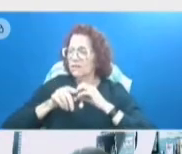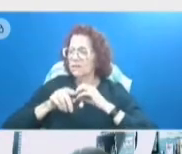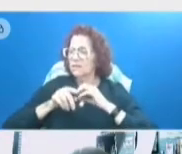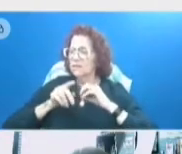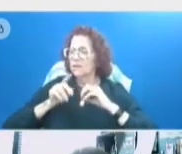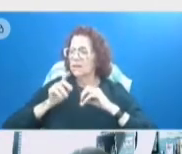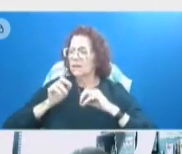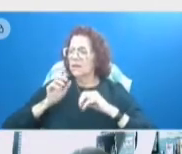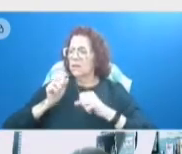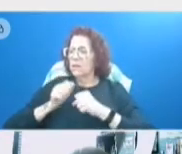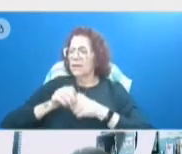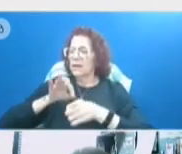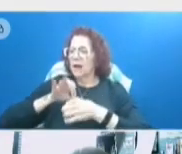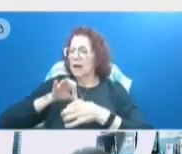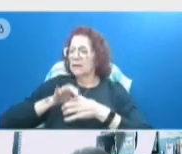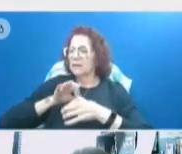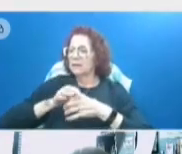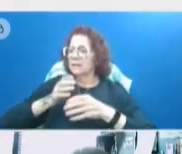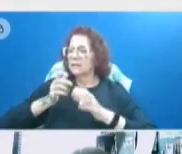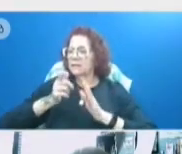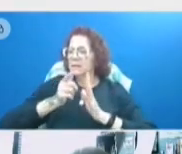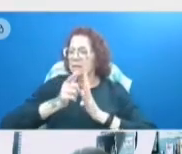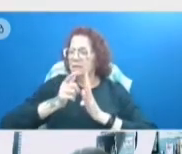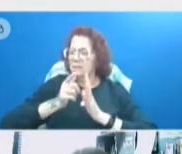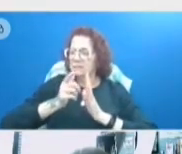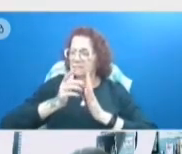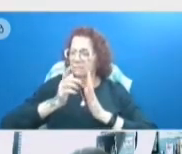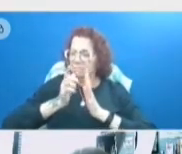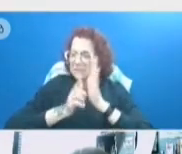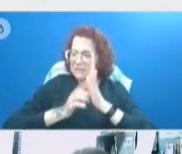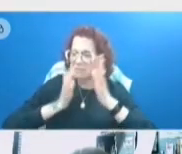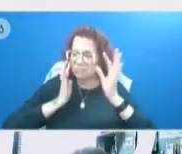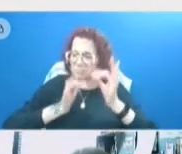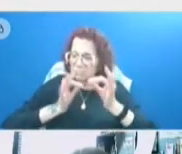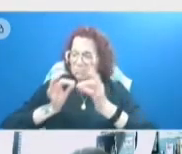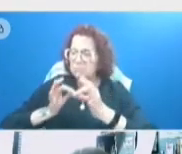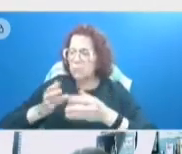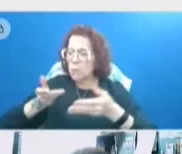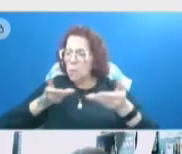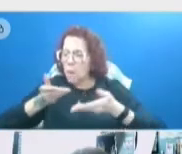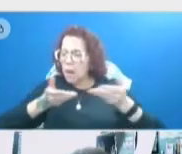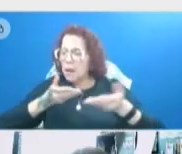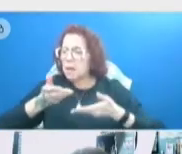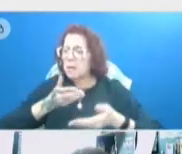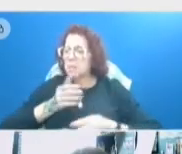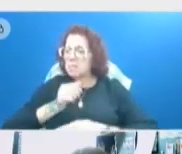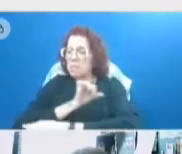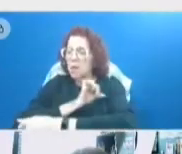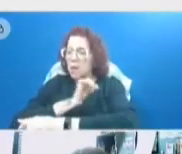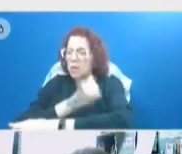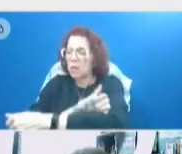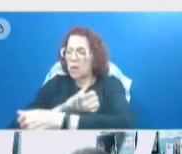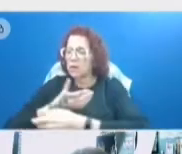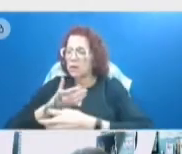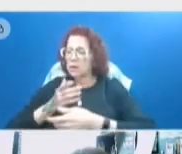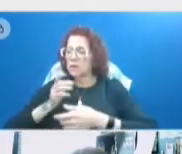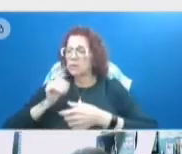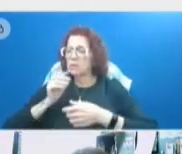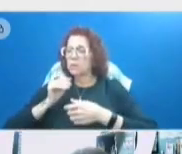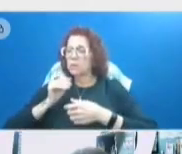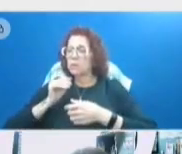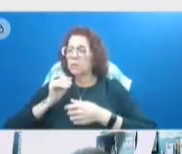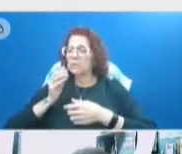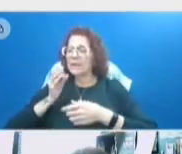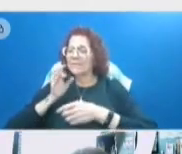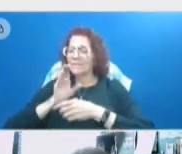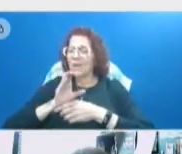certainly welcome our authority to enforce the election law, not just in the context of failures to